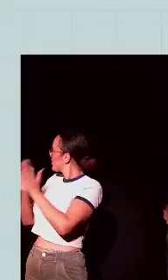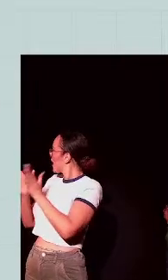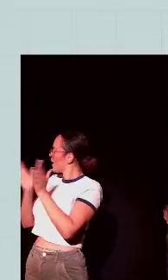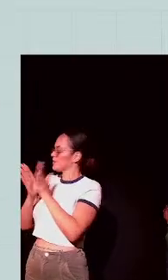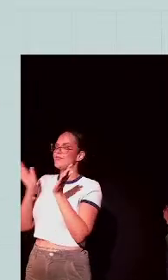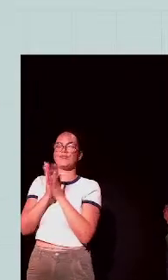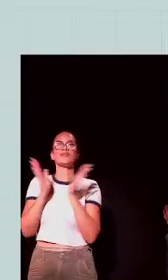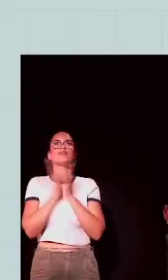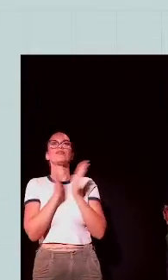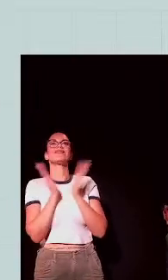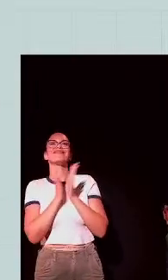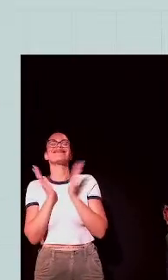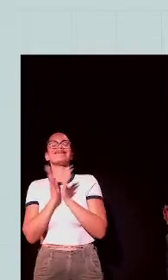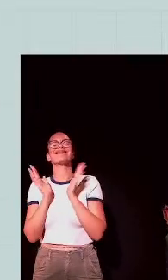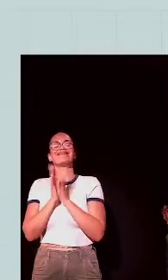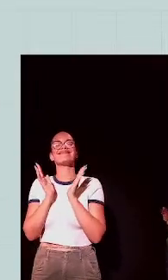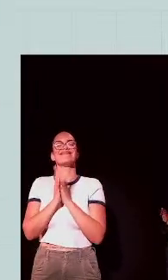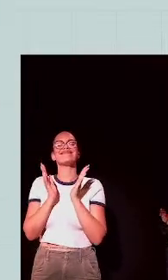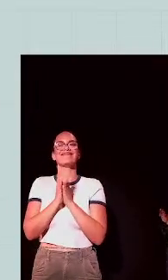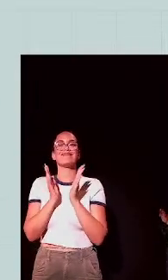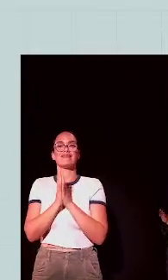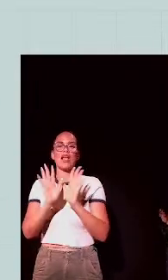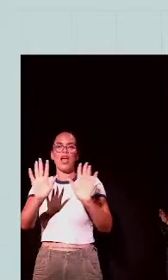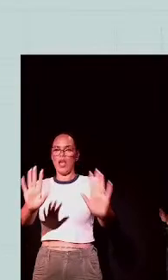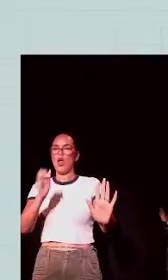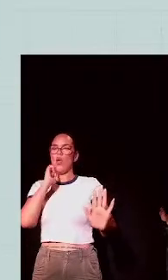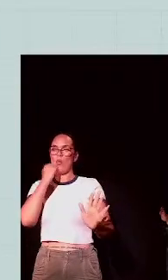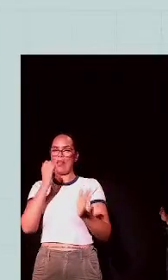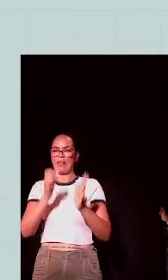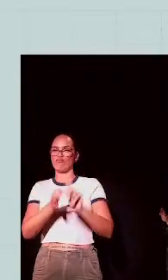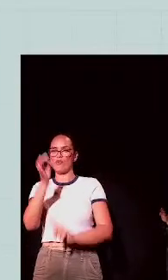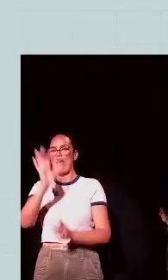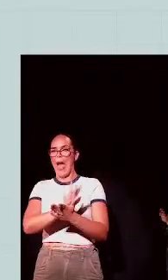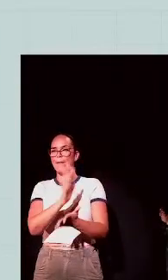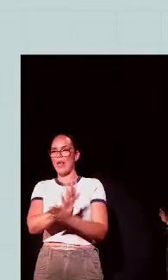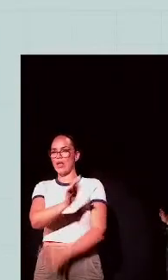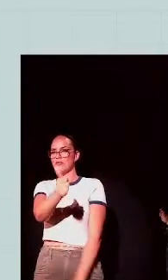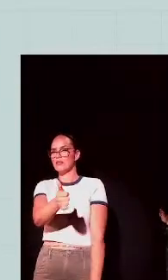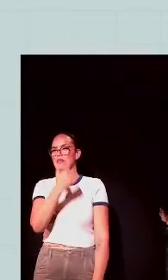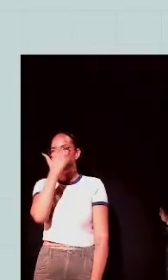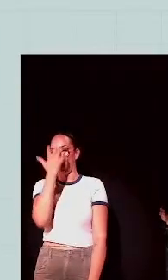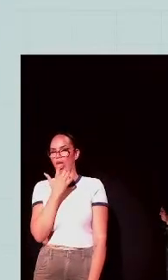So, it gets happier in a minute. It does get happier.